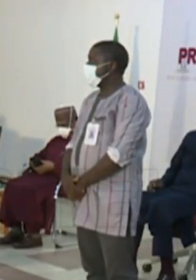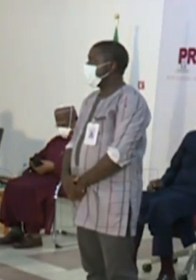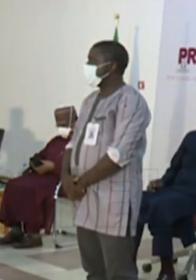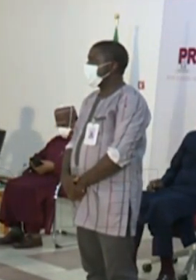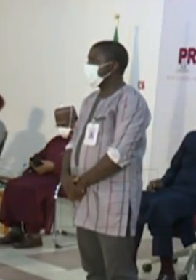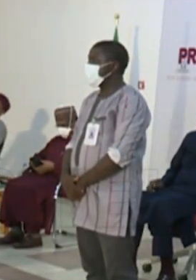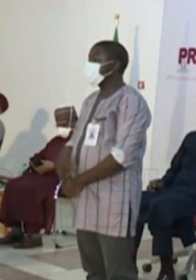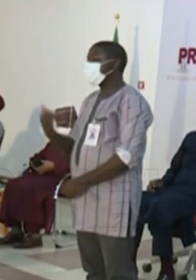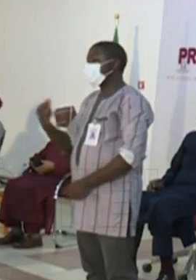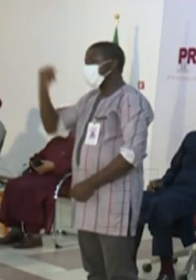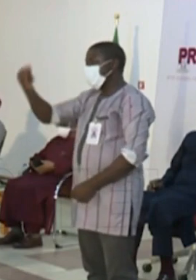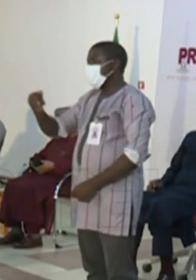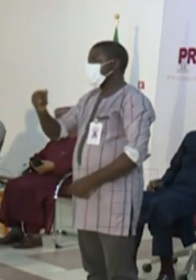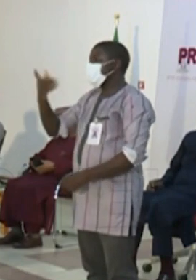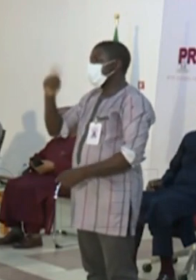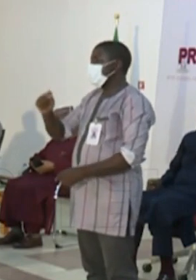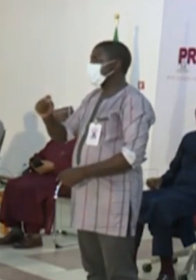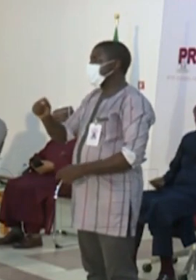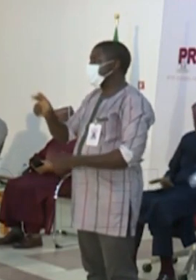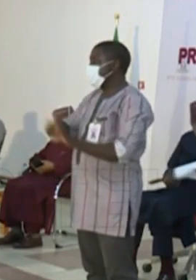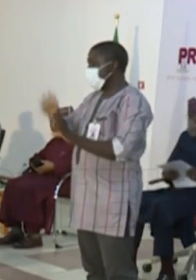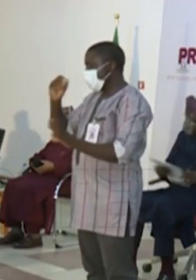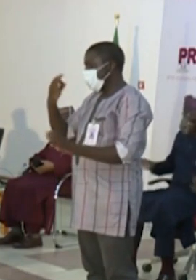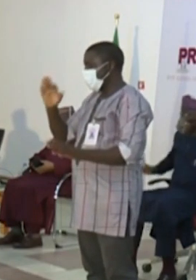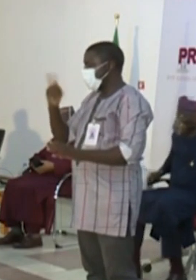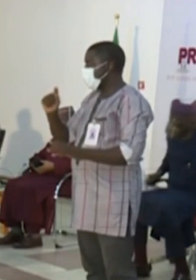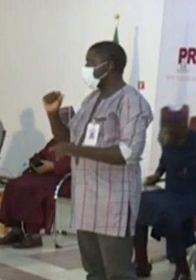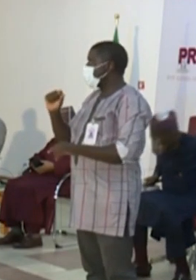I now invite the Secretary to Government.